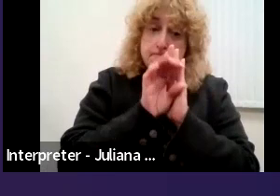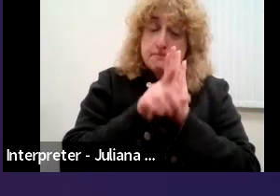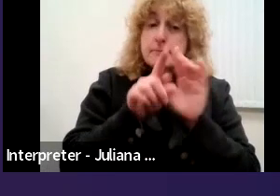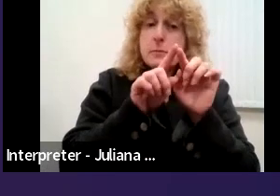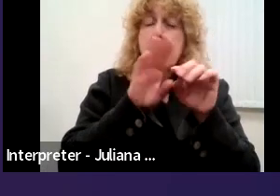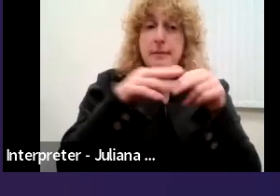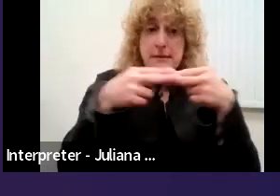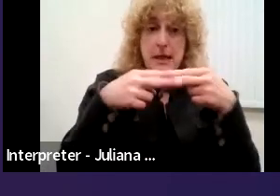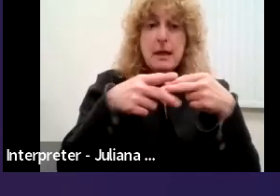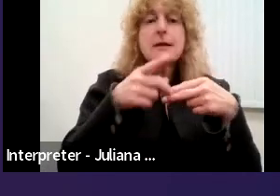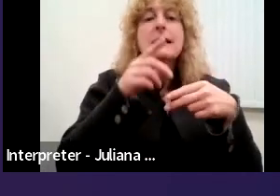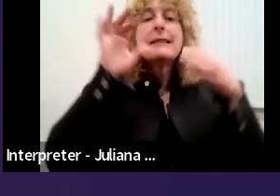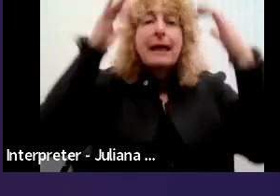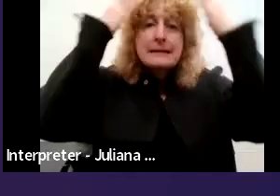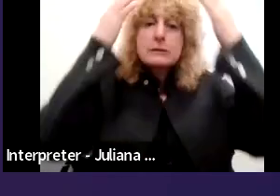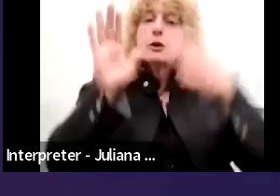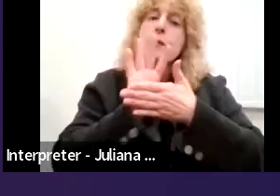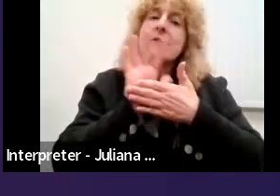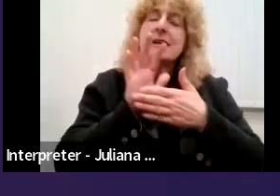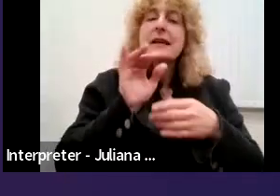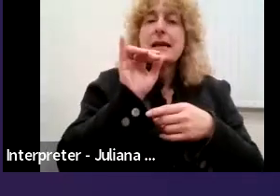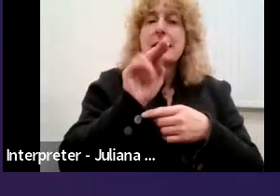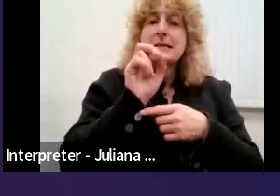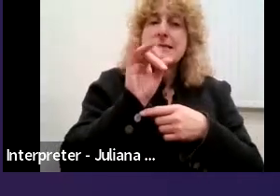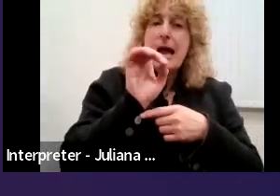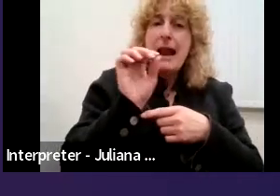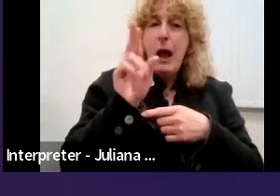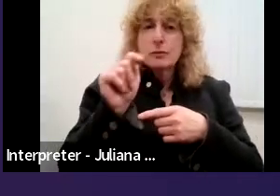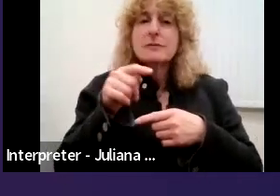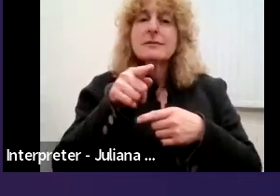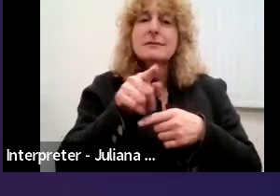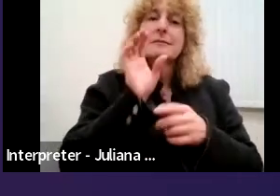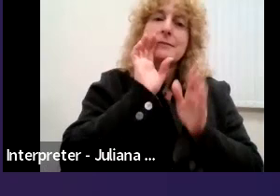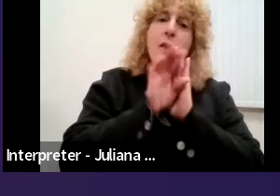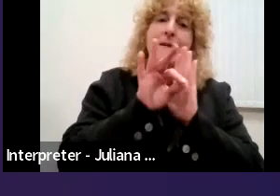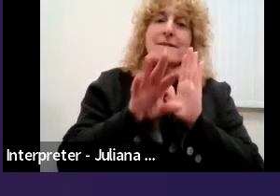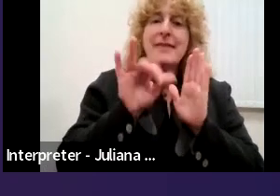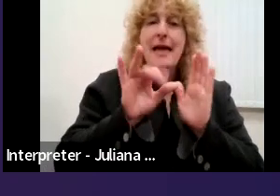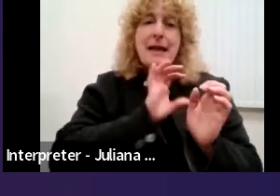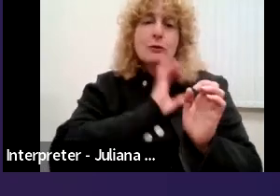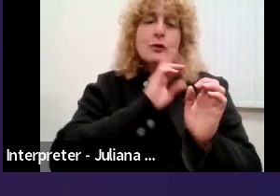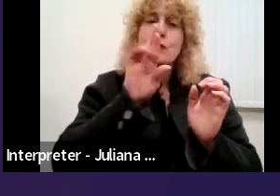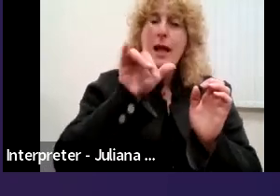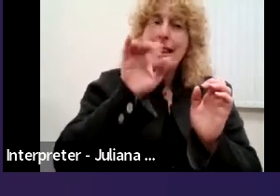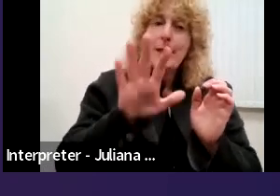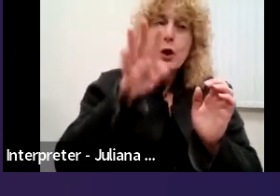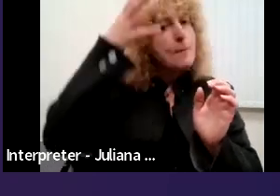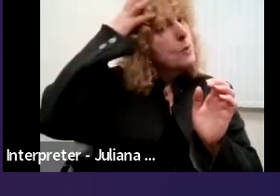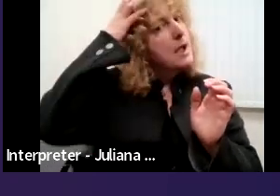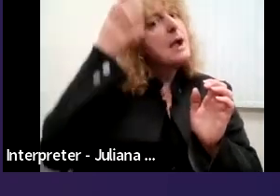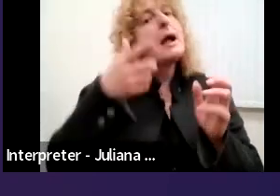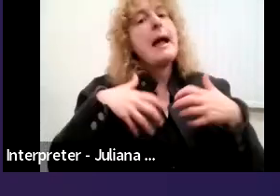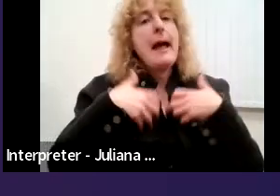the characters that are inside of the main character Riley's brain. So there's anger, disgust, joy or